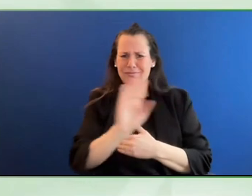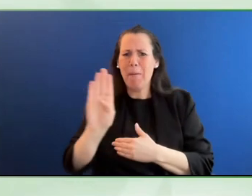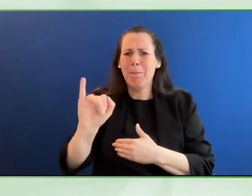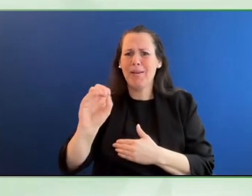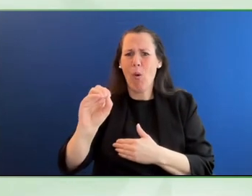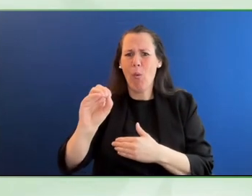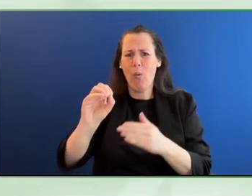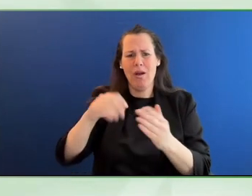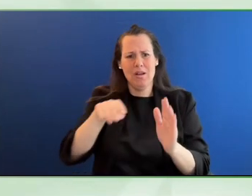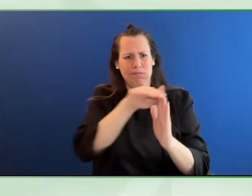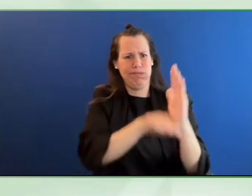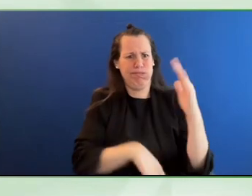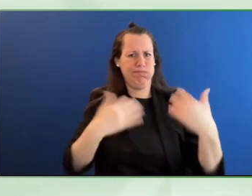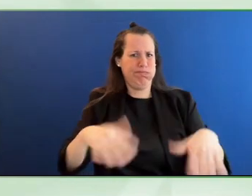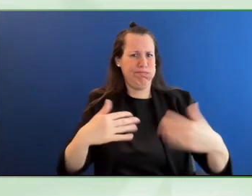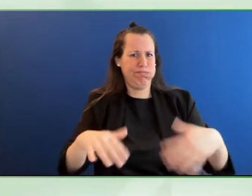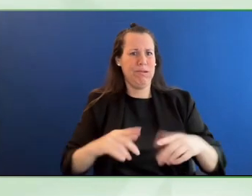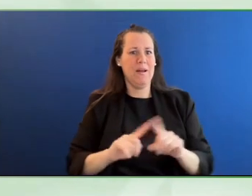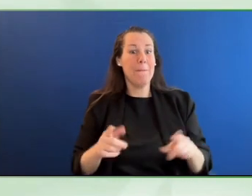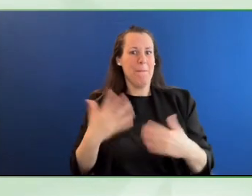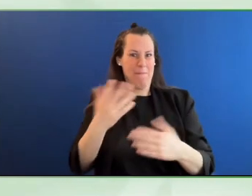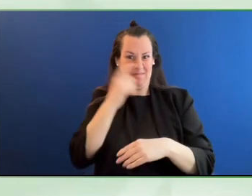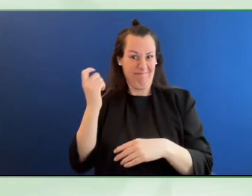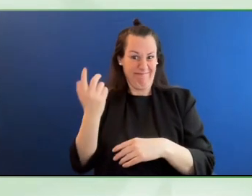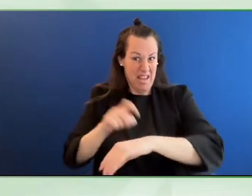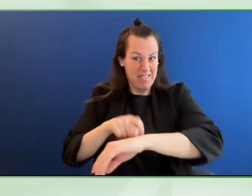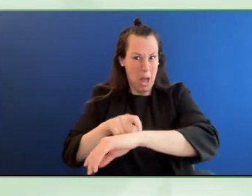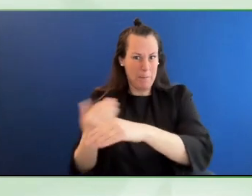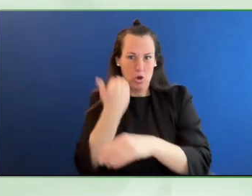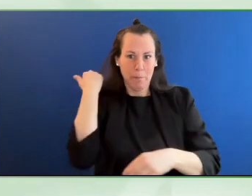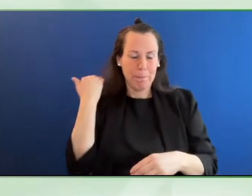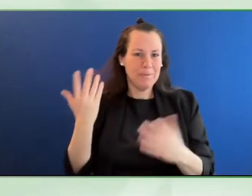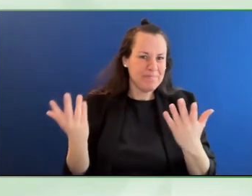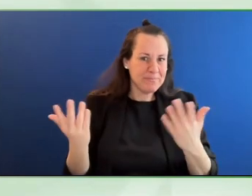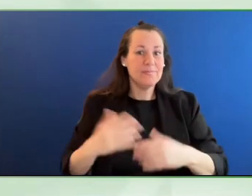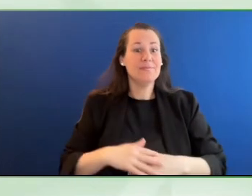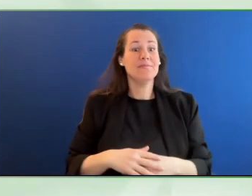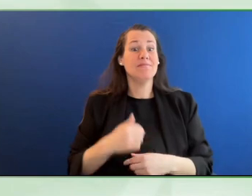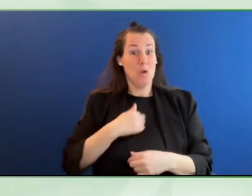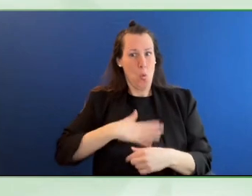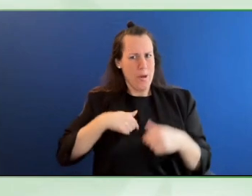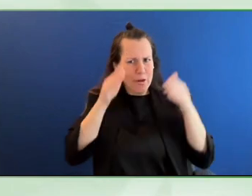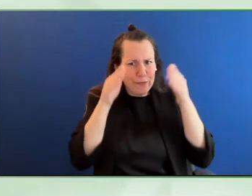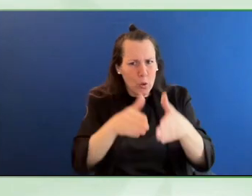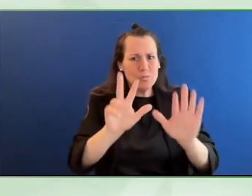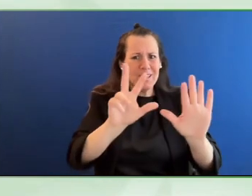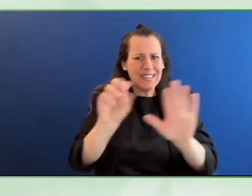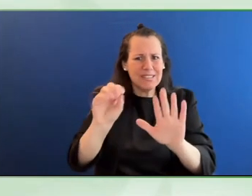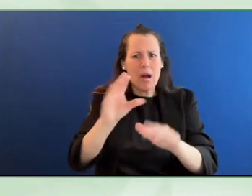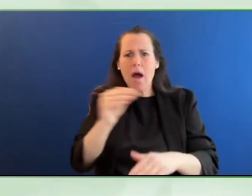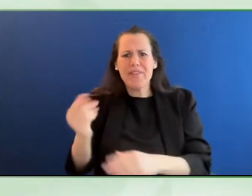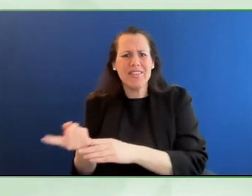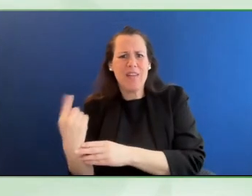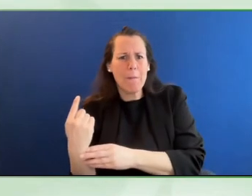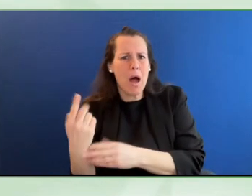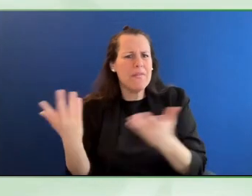isn't given to you, you can't afford one. You can't use the AT. You need it to use the computer. You can't use the computer. You don't have